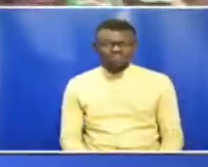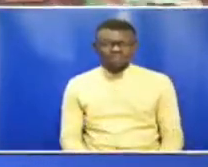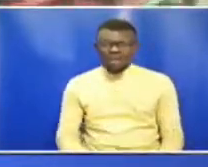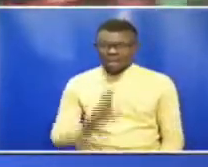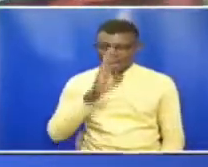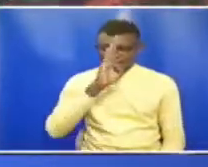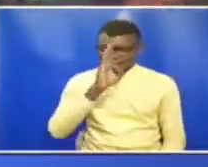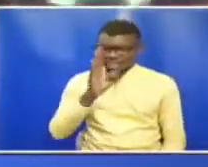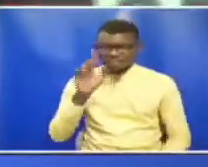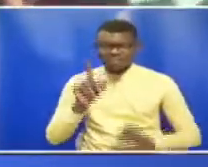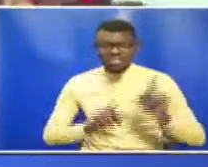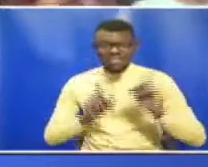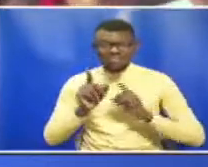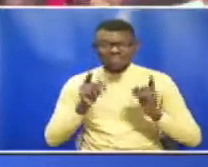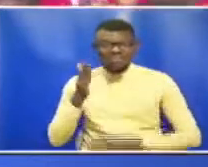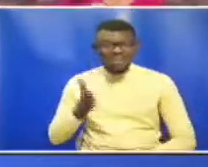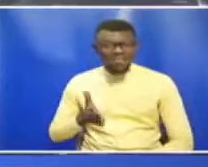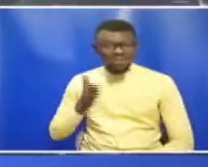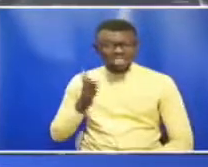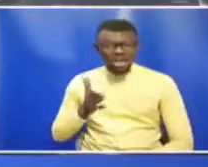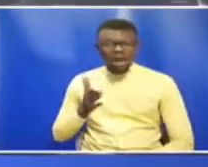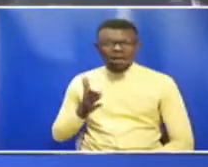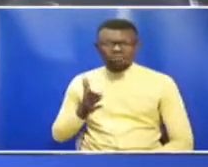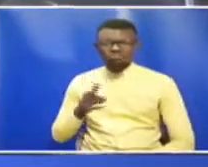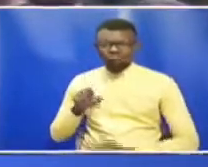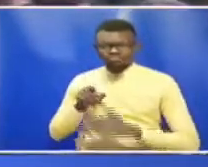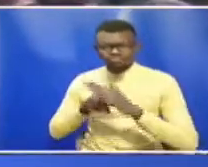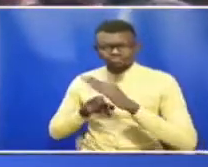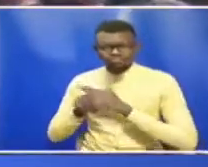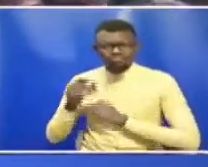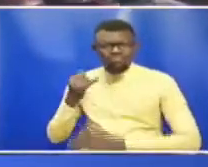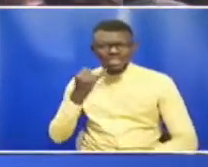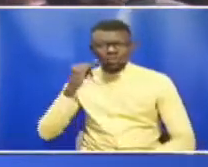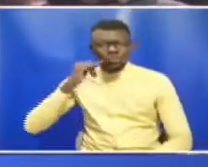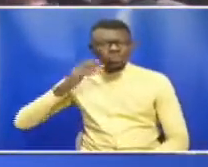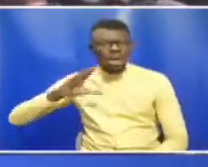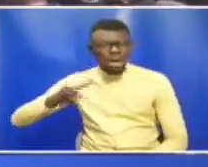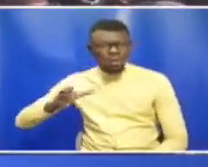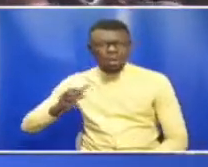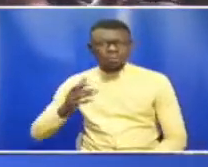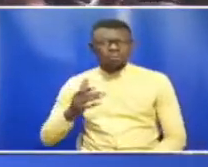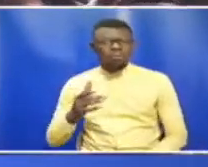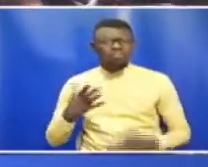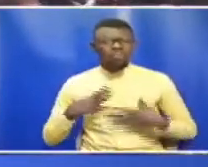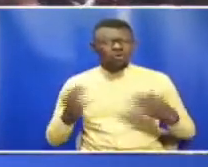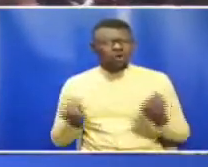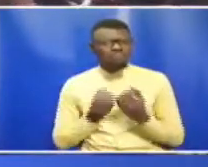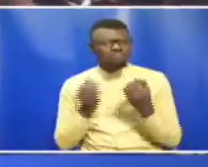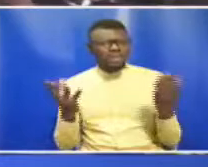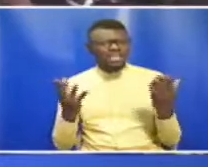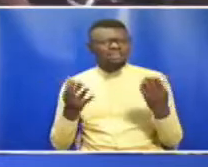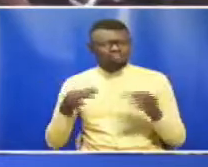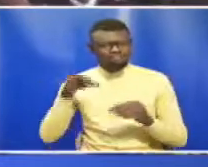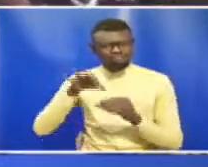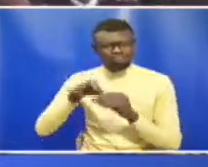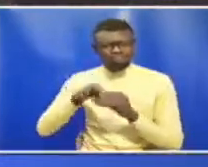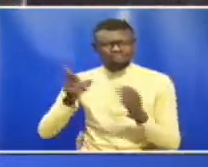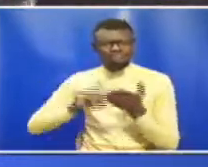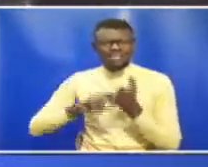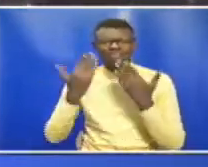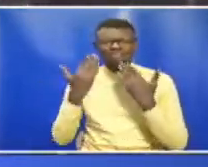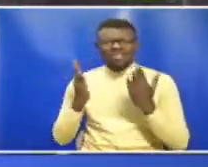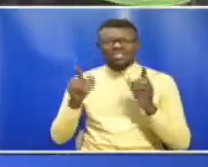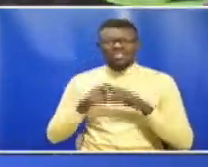beginning of OKA's joint forays into Nakuru County, which is an all-time favorite owing to the number of registered voters and its cosmopolitan